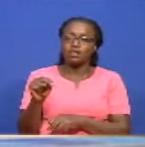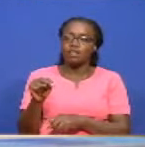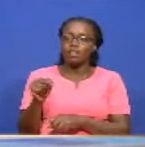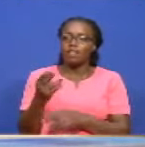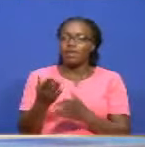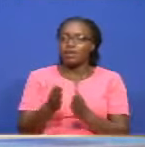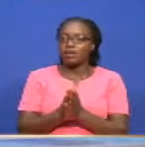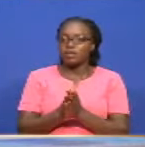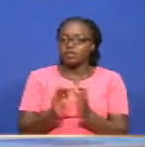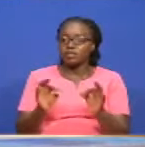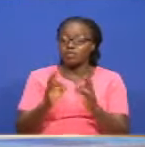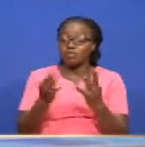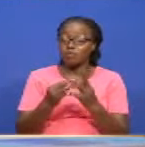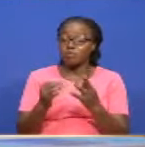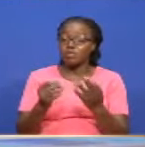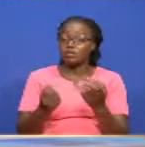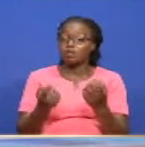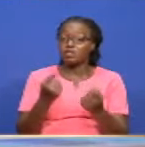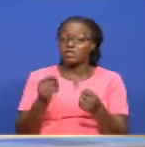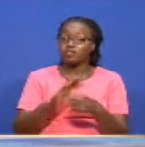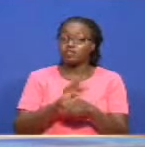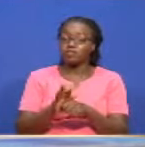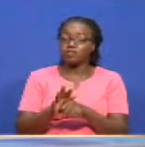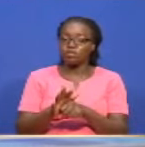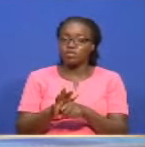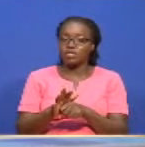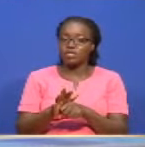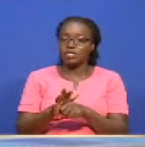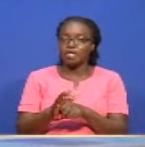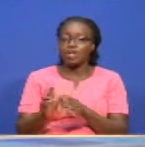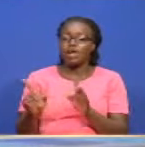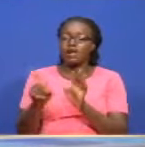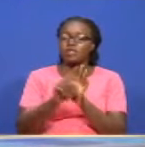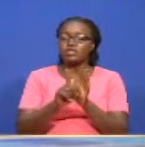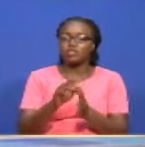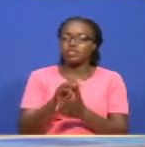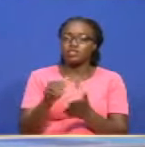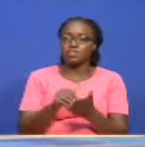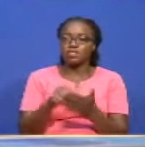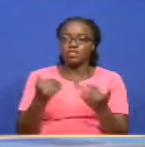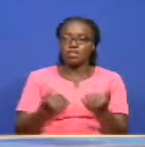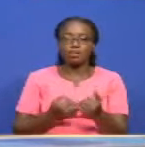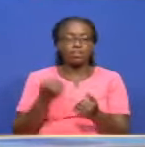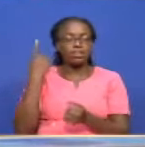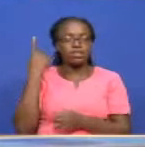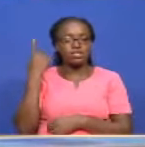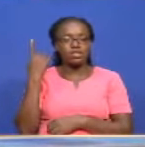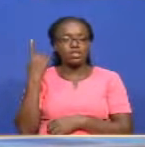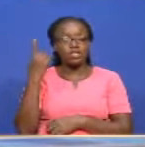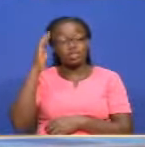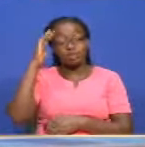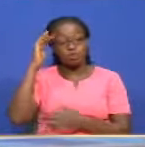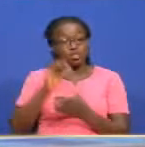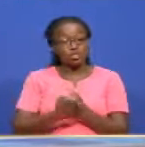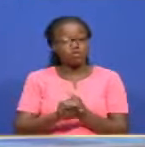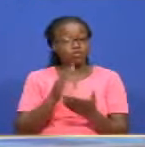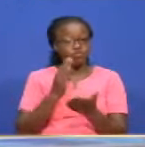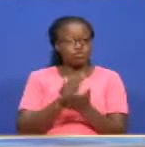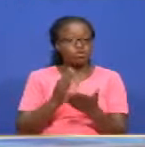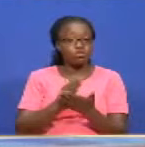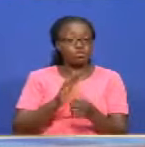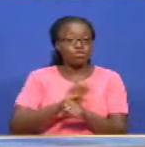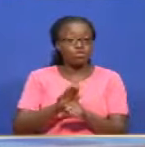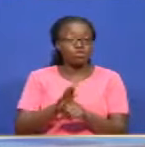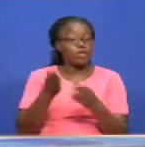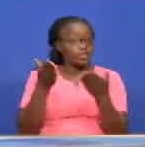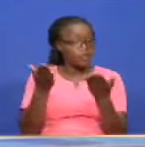and Family Matters on COVID-19 isolation center. Now I understand and believe there is corona in the